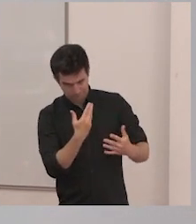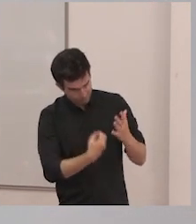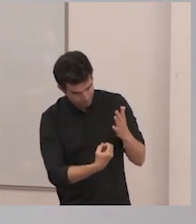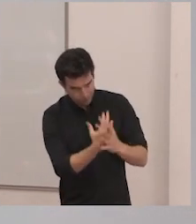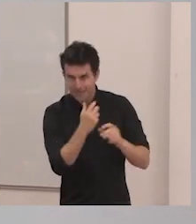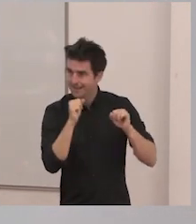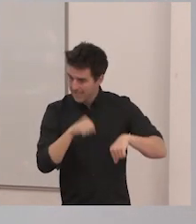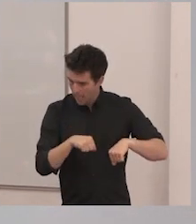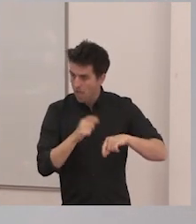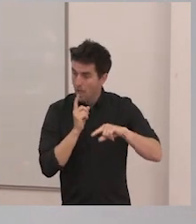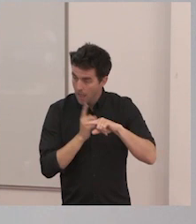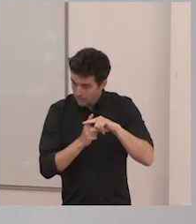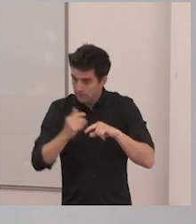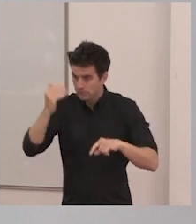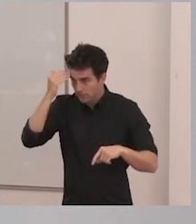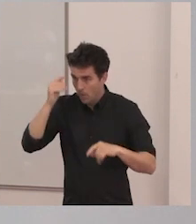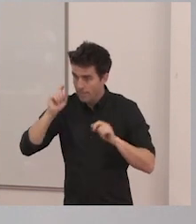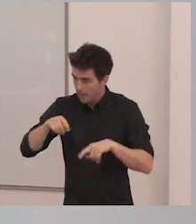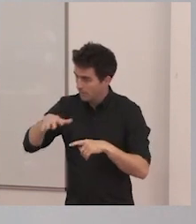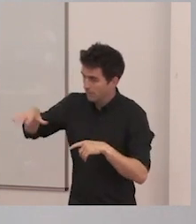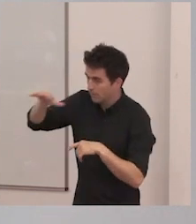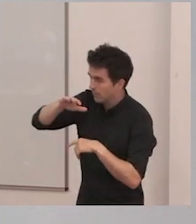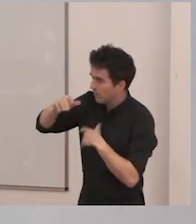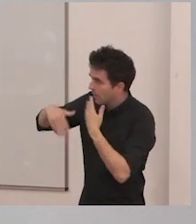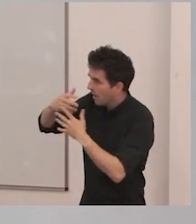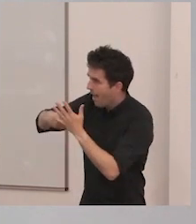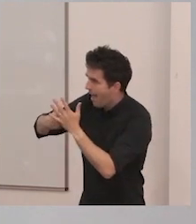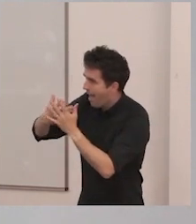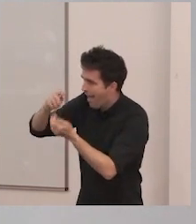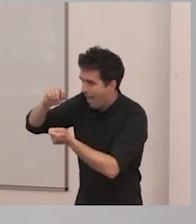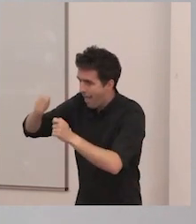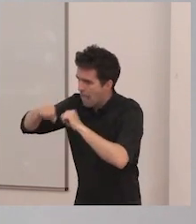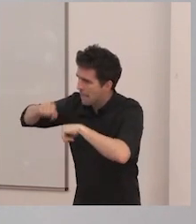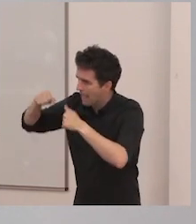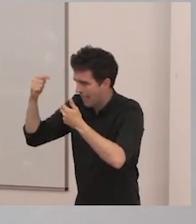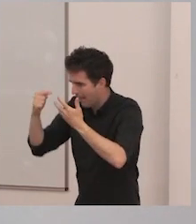for measures to facilitate supported decision-making.